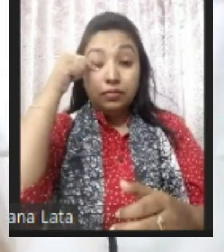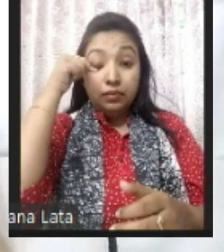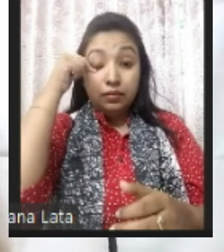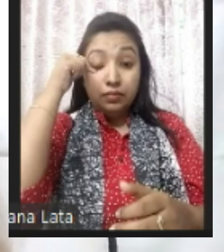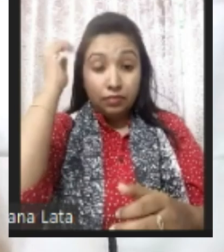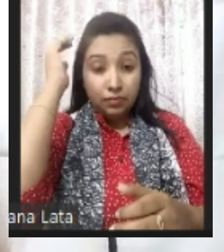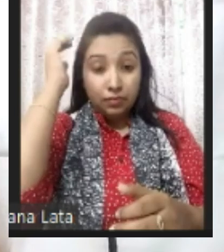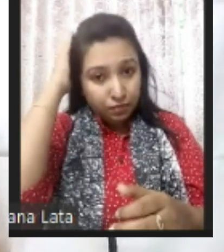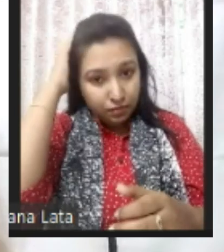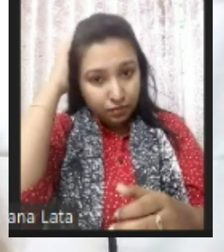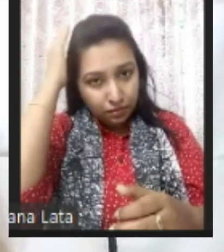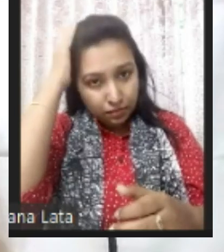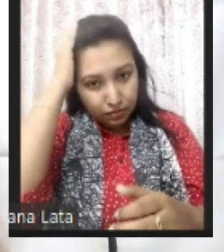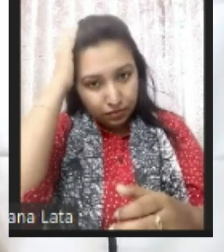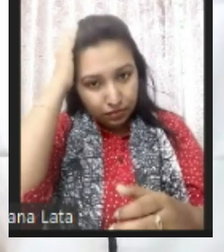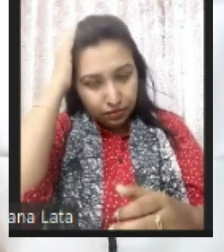Awesome.